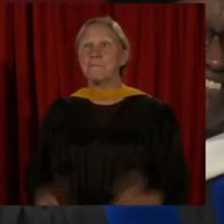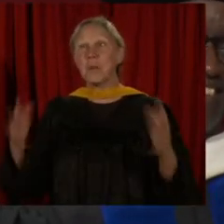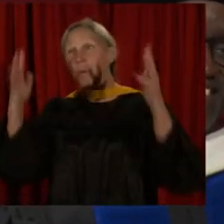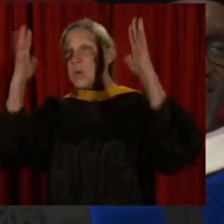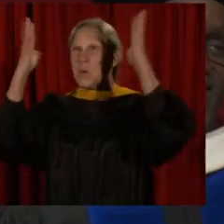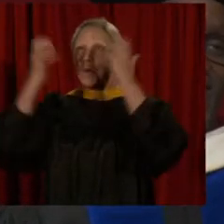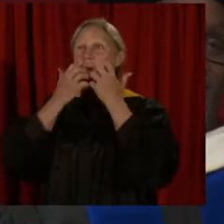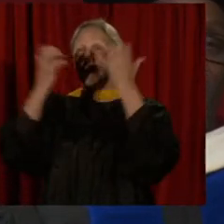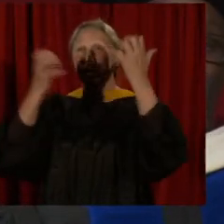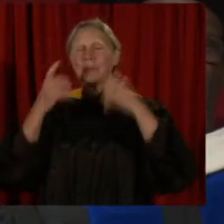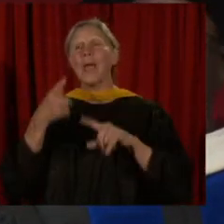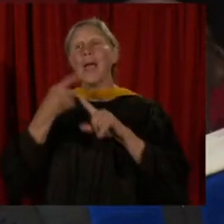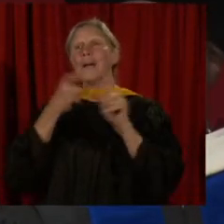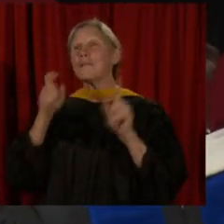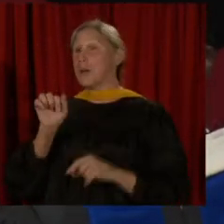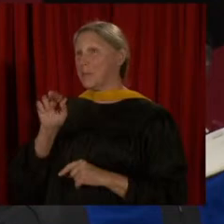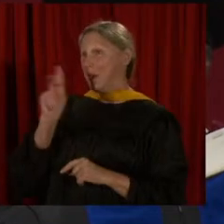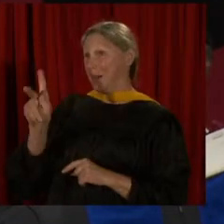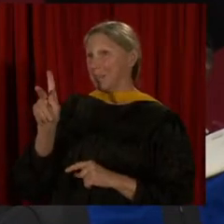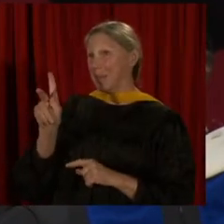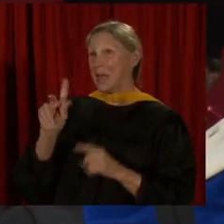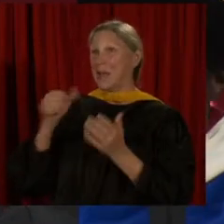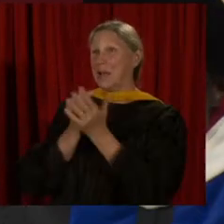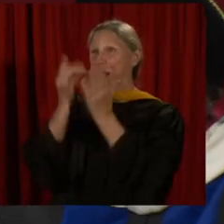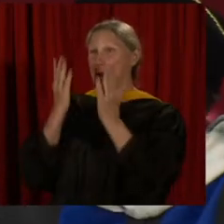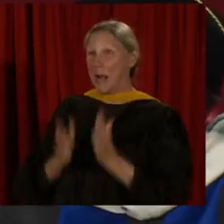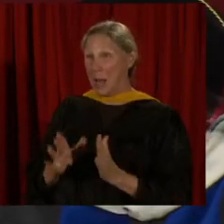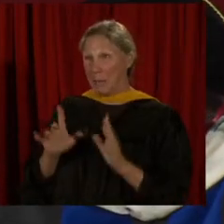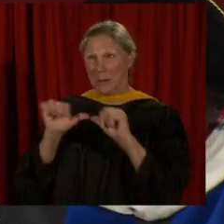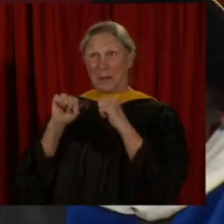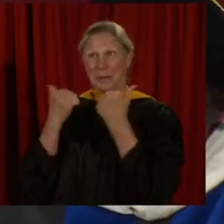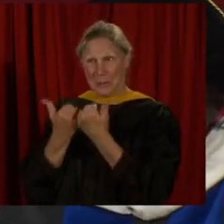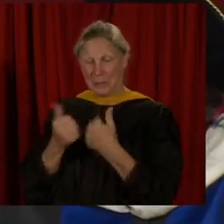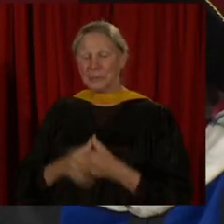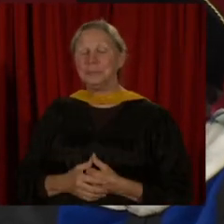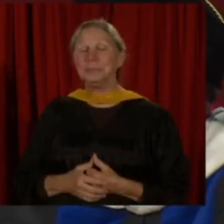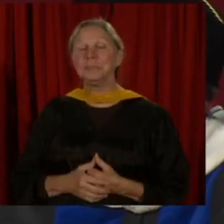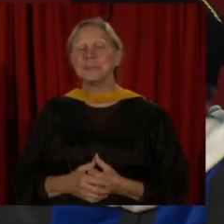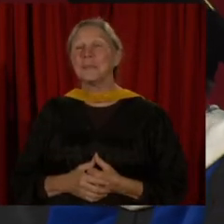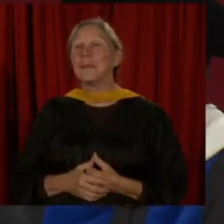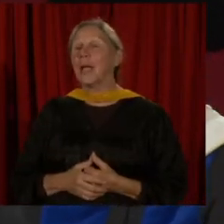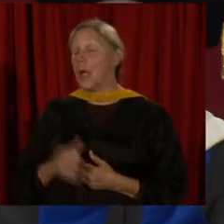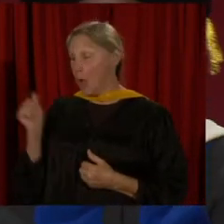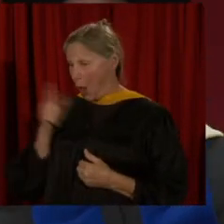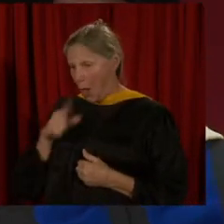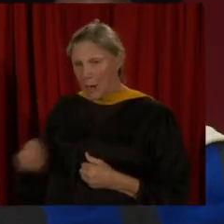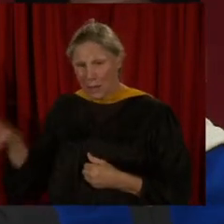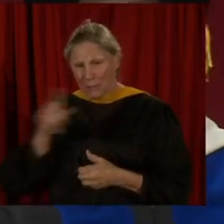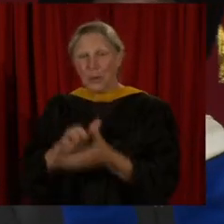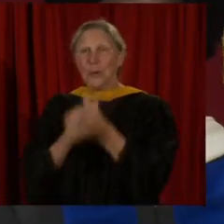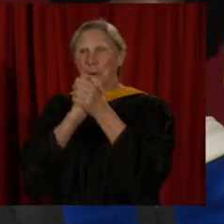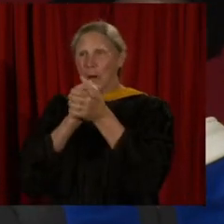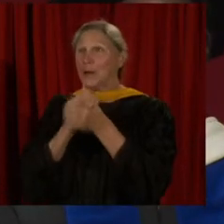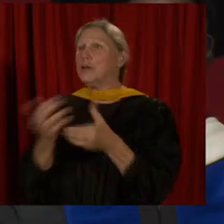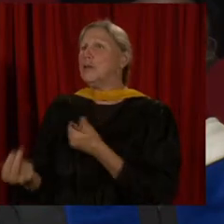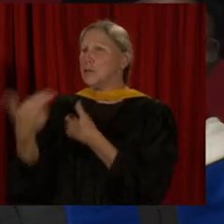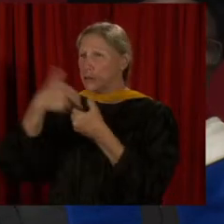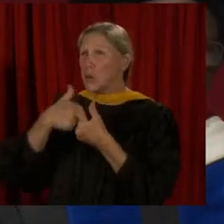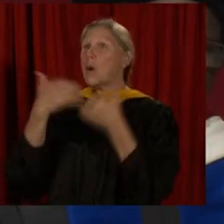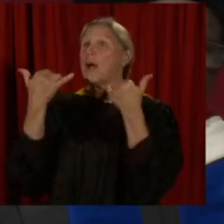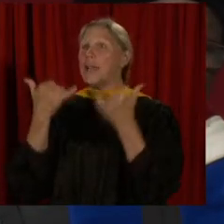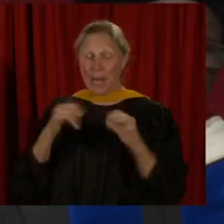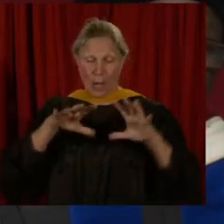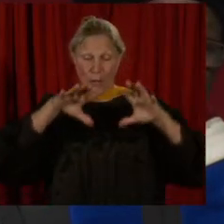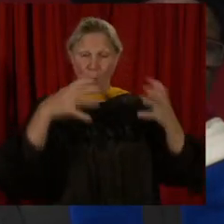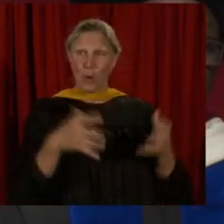On behalf of the Arkansas Alumni Association, I congratulate you on joining the ranks of